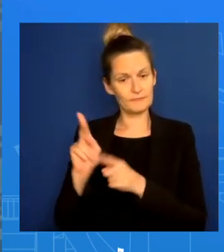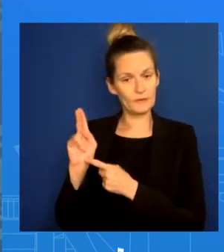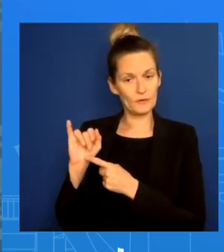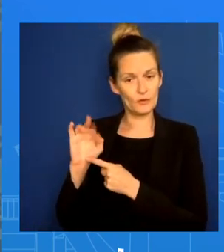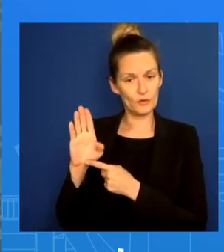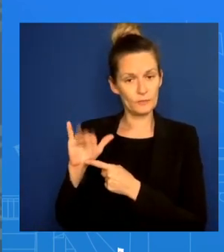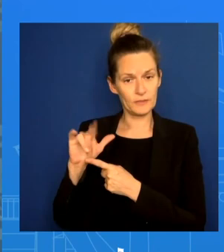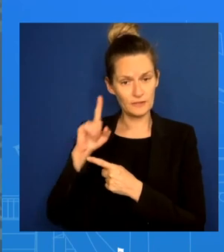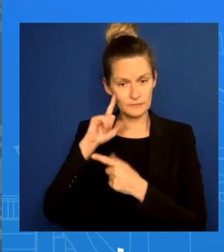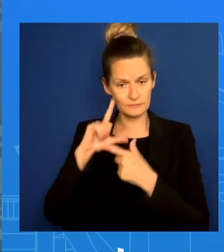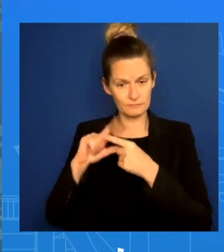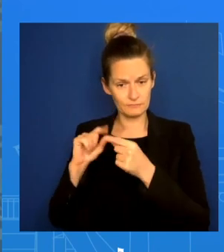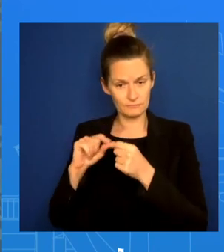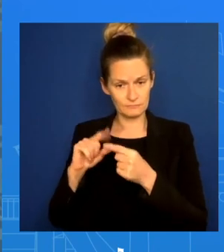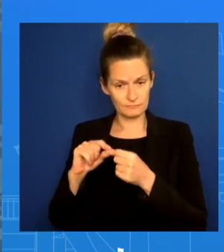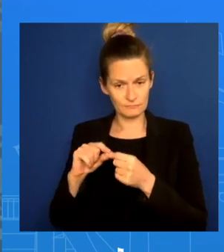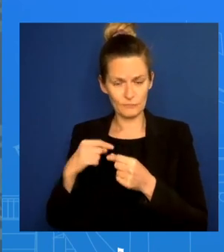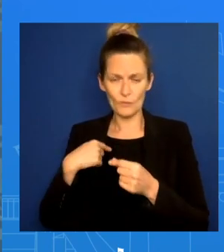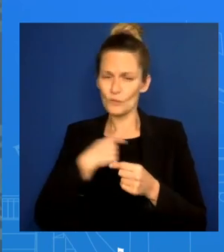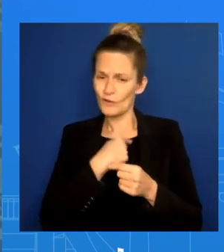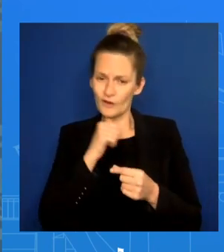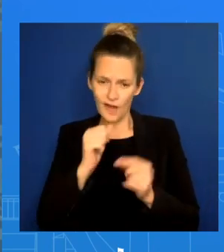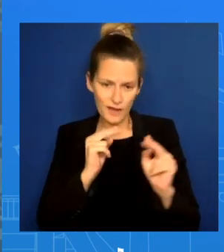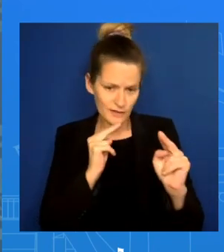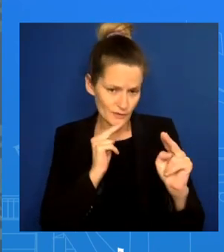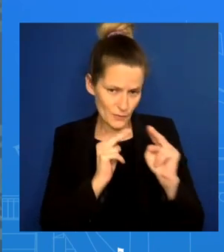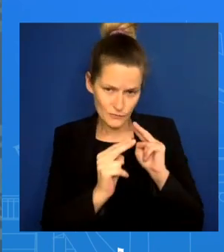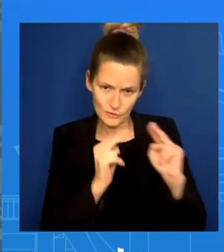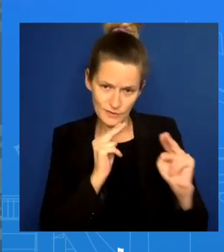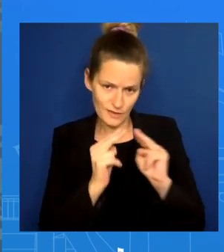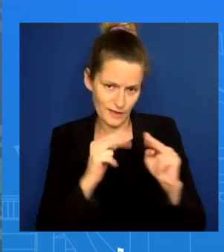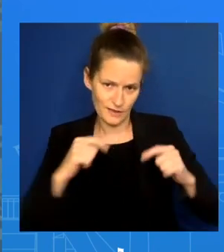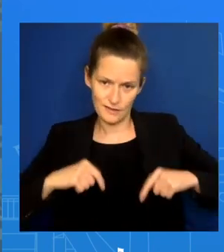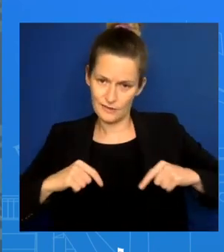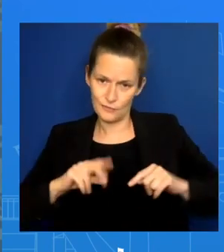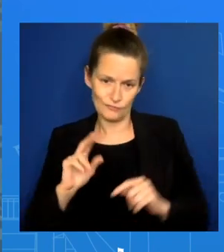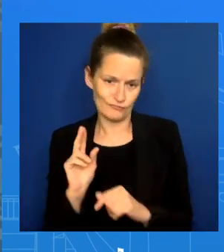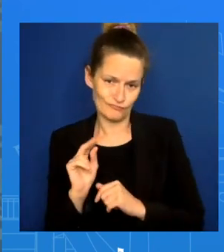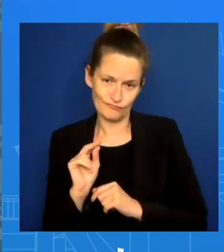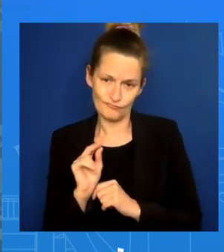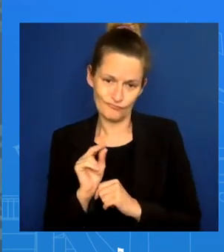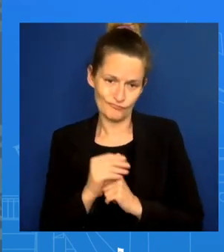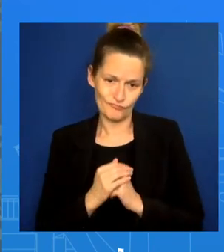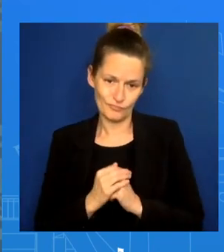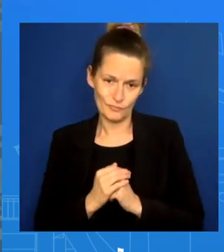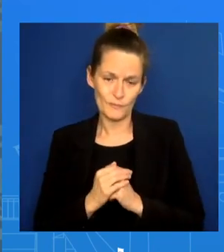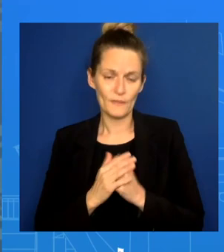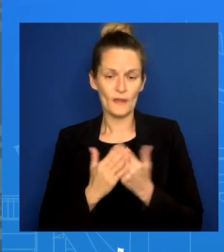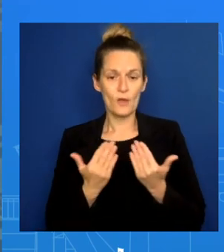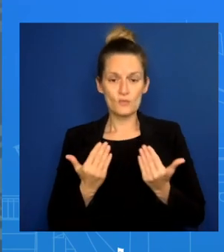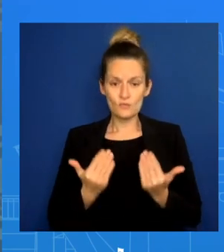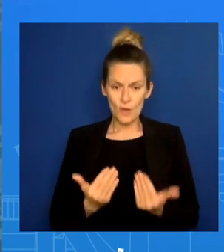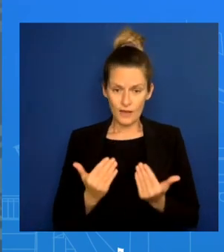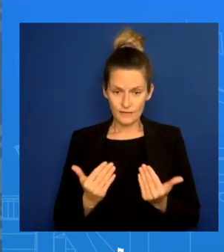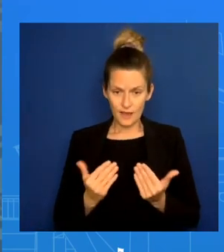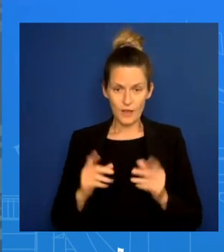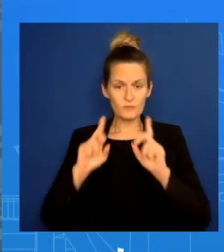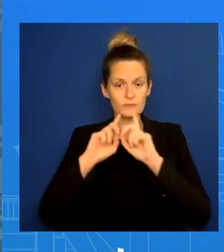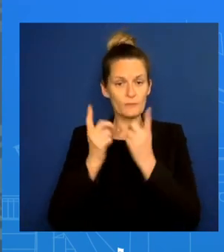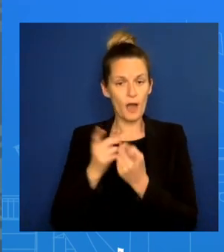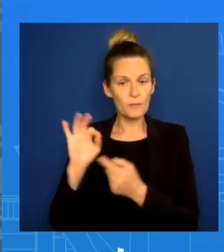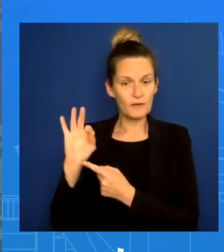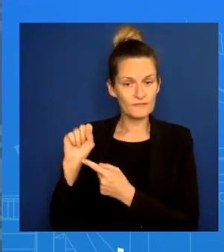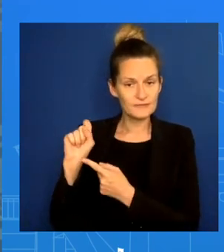we are already. But look, the State Department is playing point on this. There is a special envoy that deals with this issue